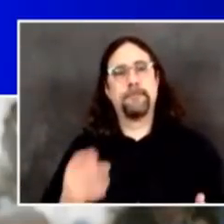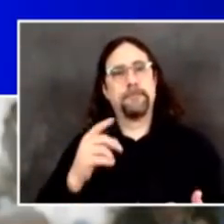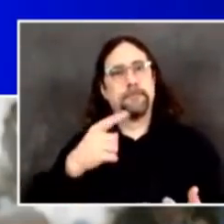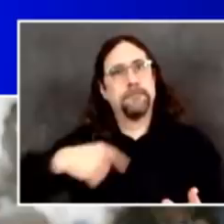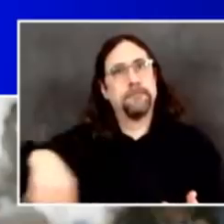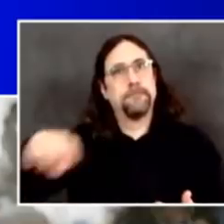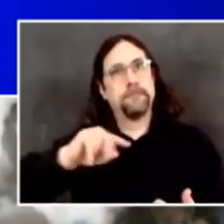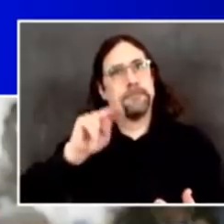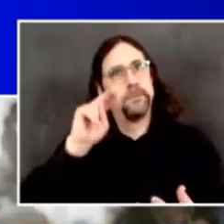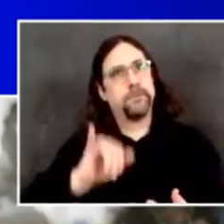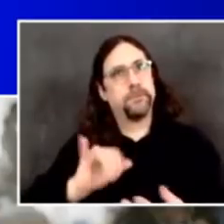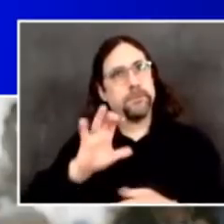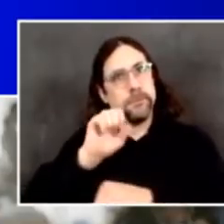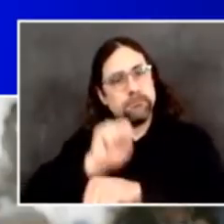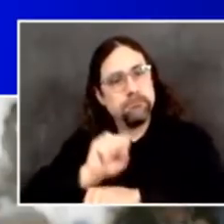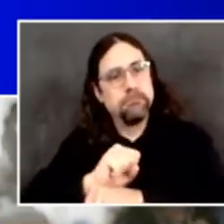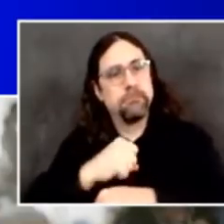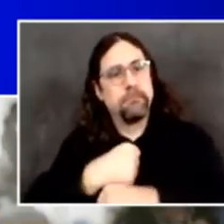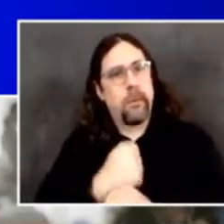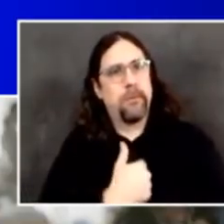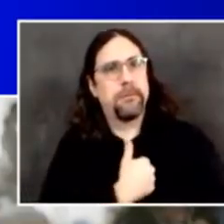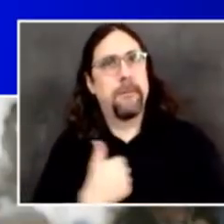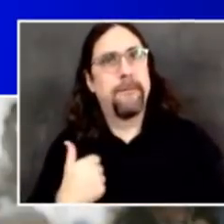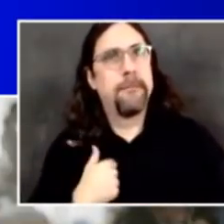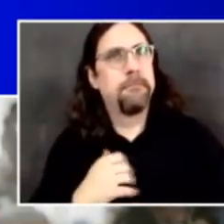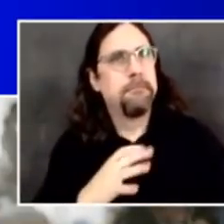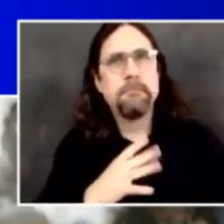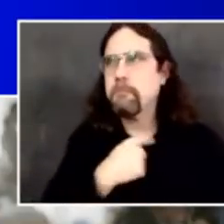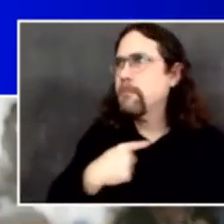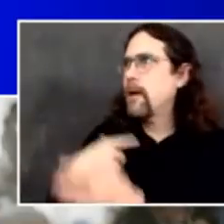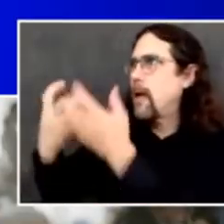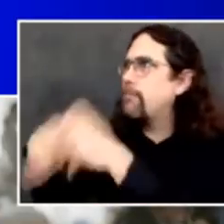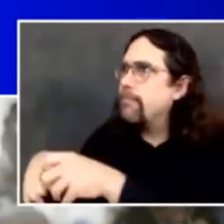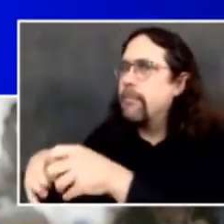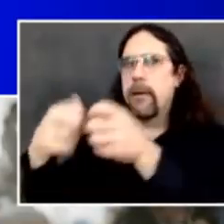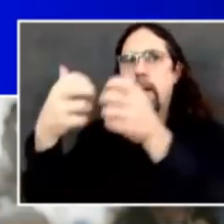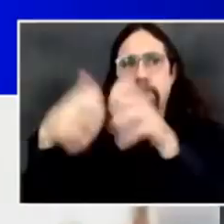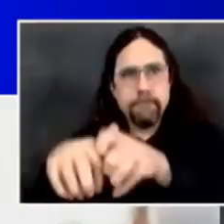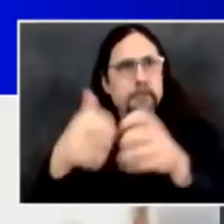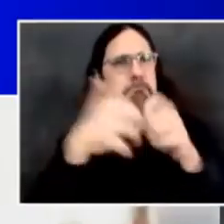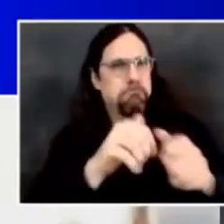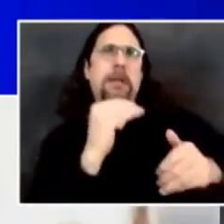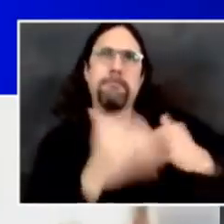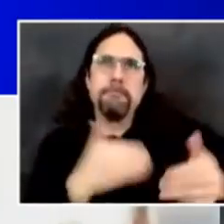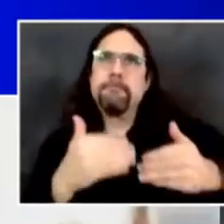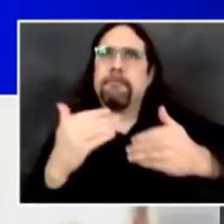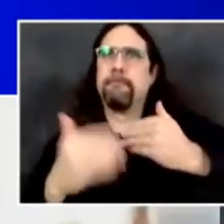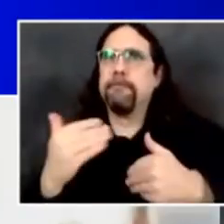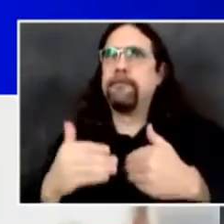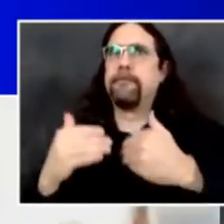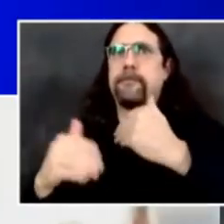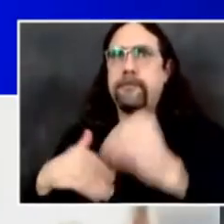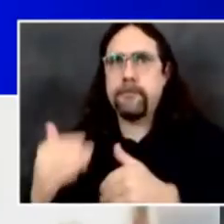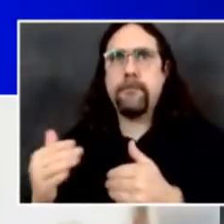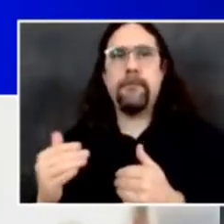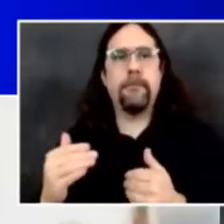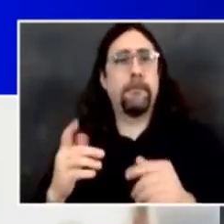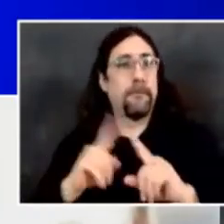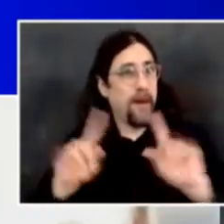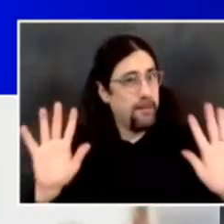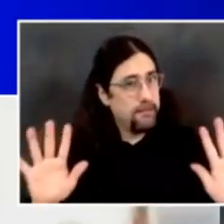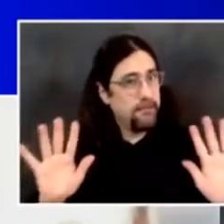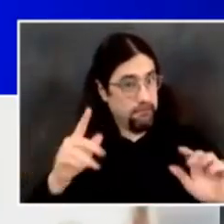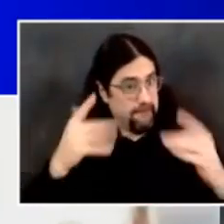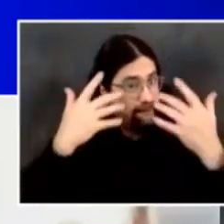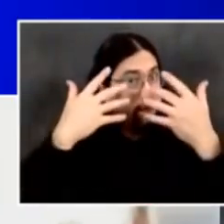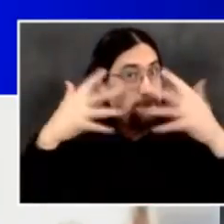we cannot rest on those laurels because we know we got to keep protecting our heroes, and we know we're far from done with this disease right now, and we